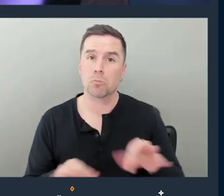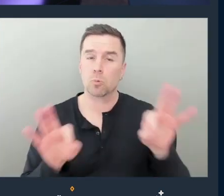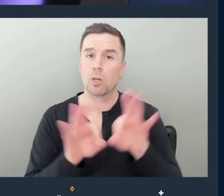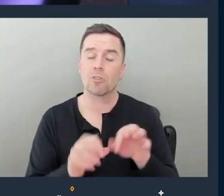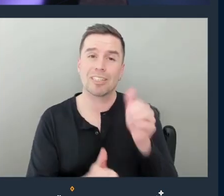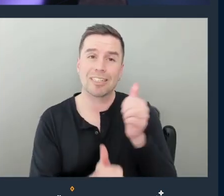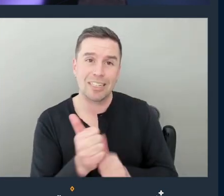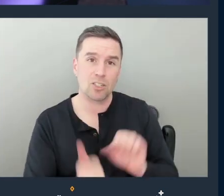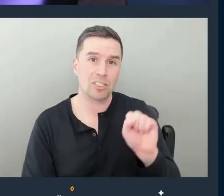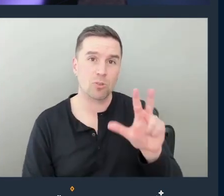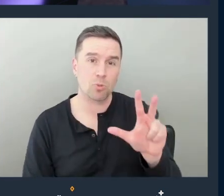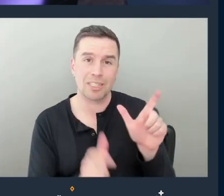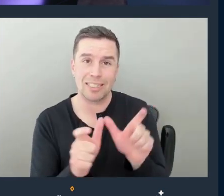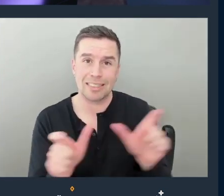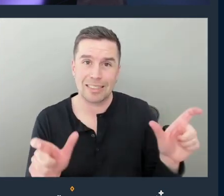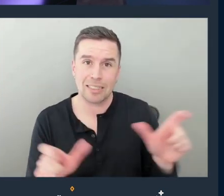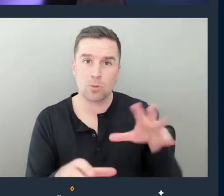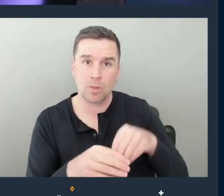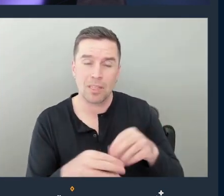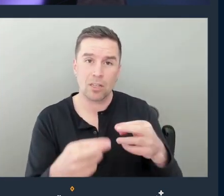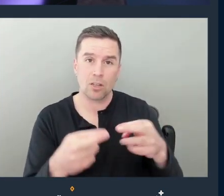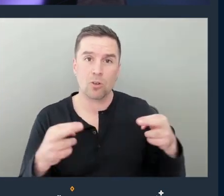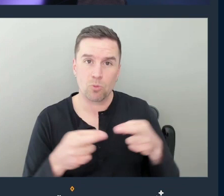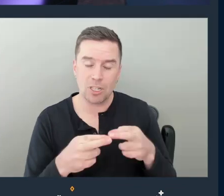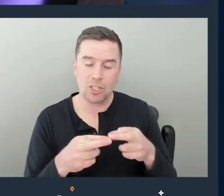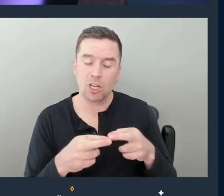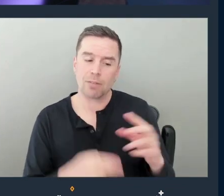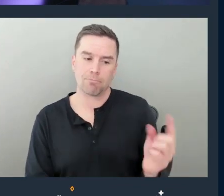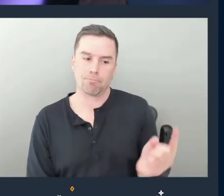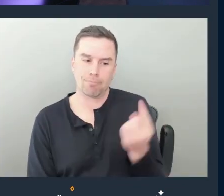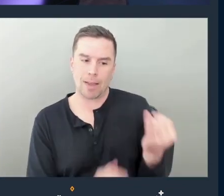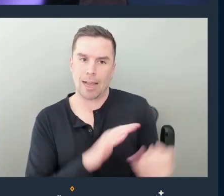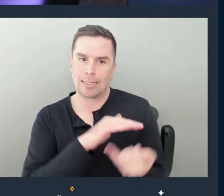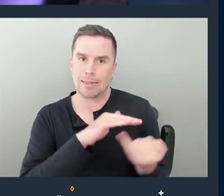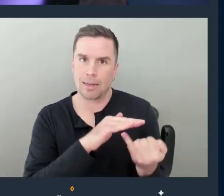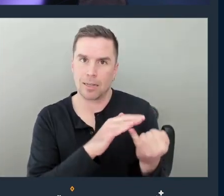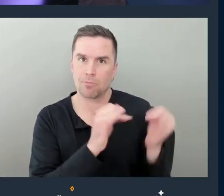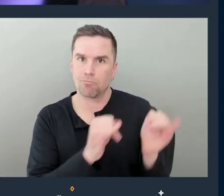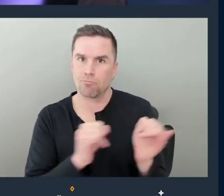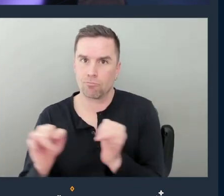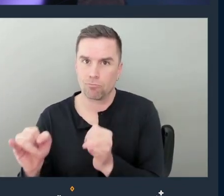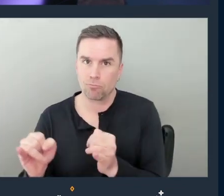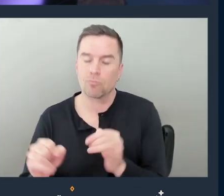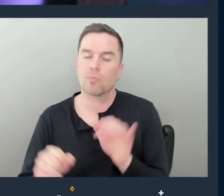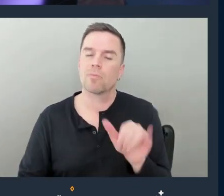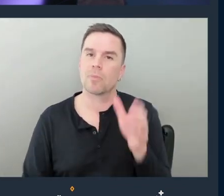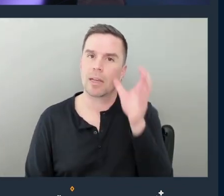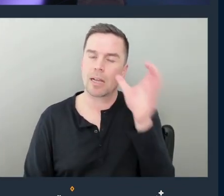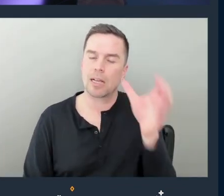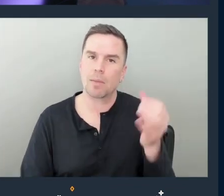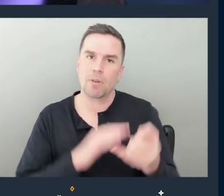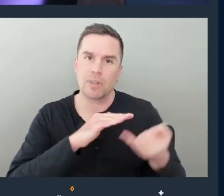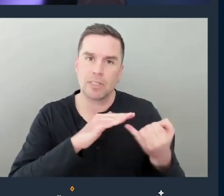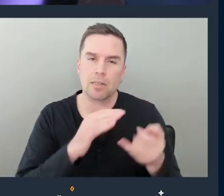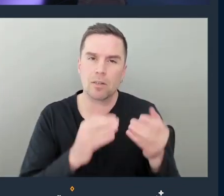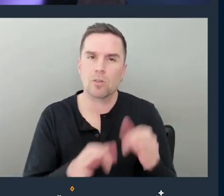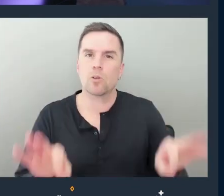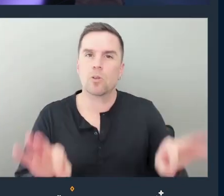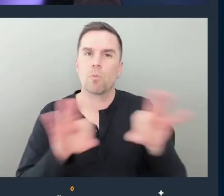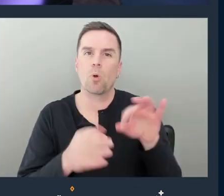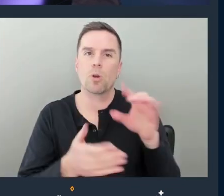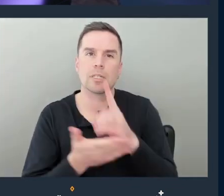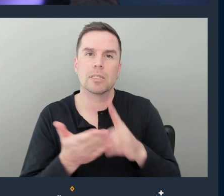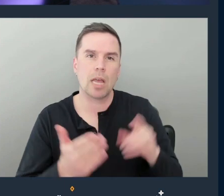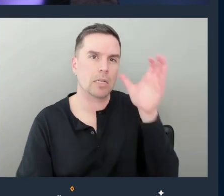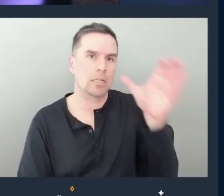a standalone and isolated installation of S3. This concept of isolation is a very important design tenet for us that we take really